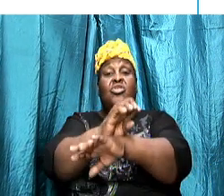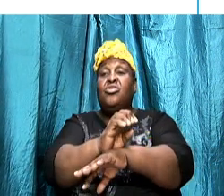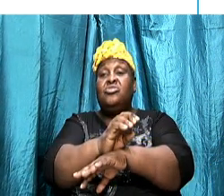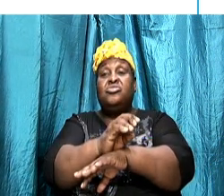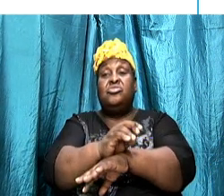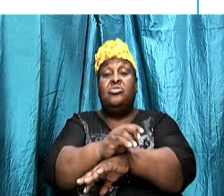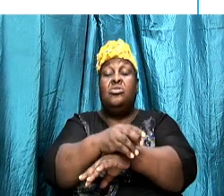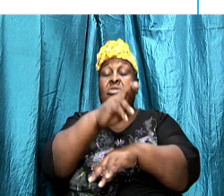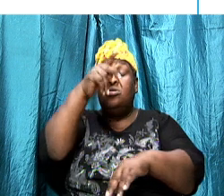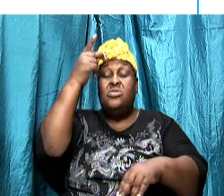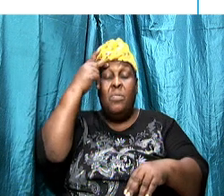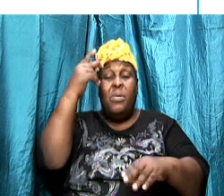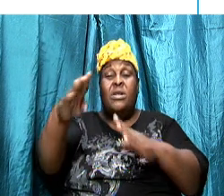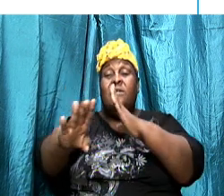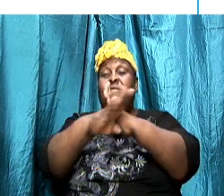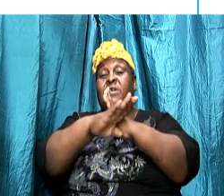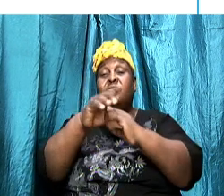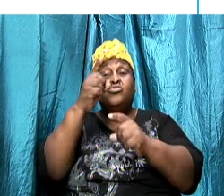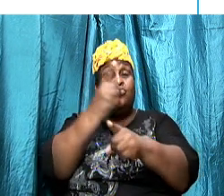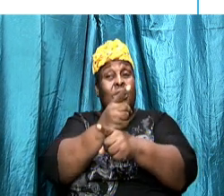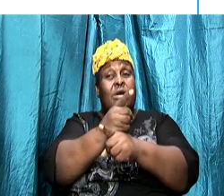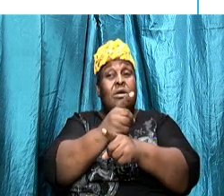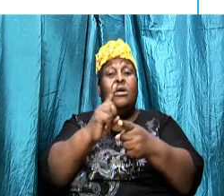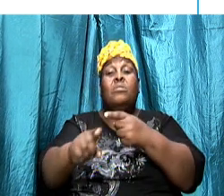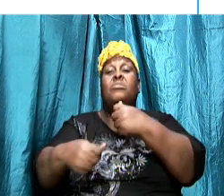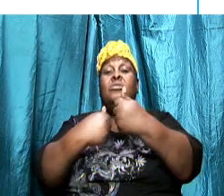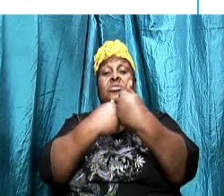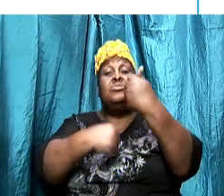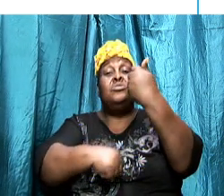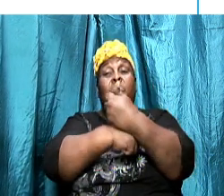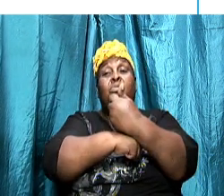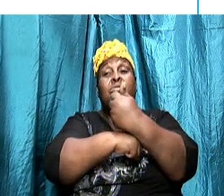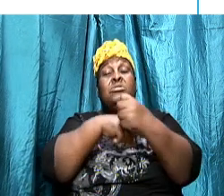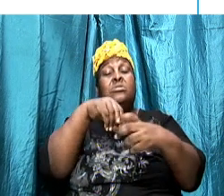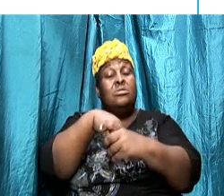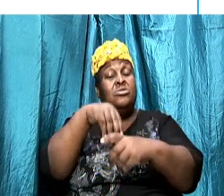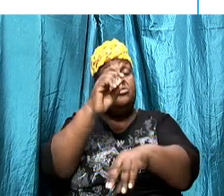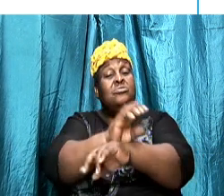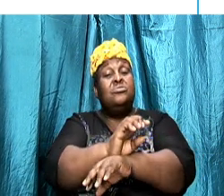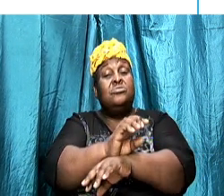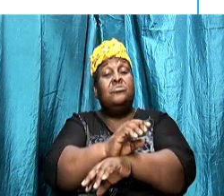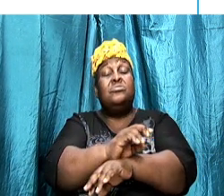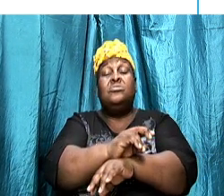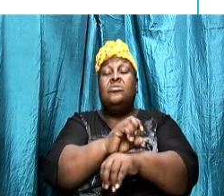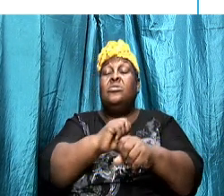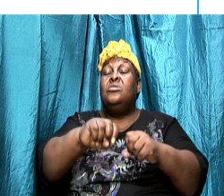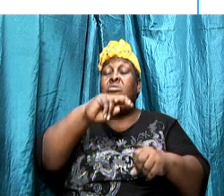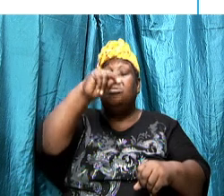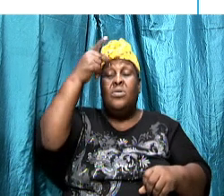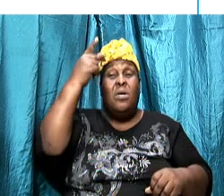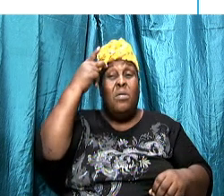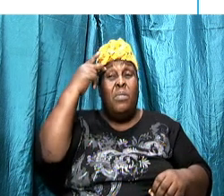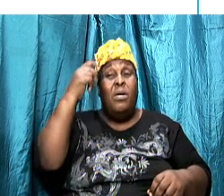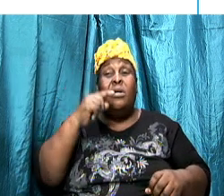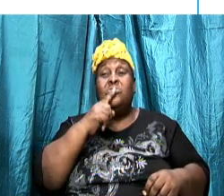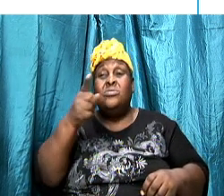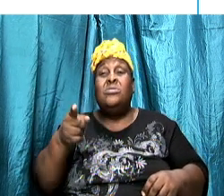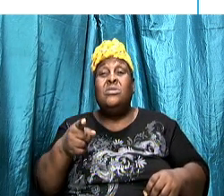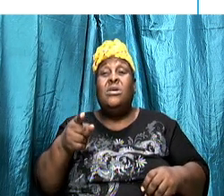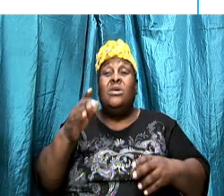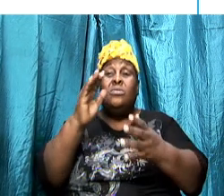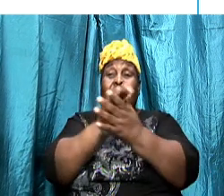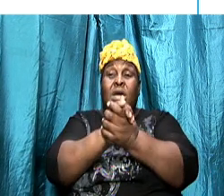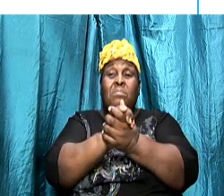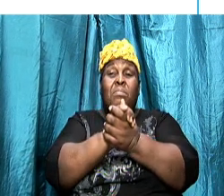his right to be supported in the church. So Paul asserted that he could get married. So he